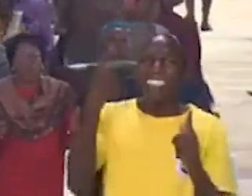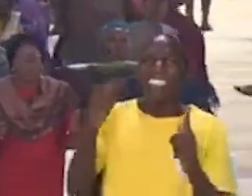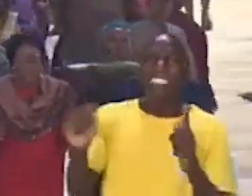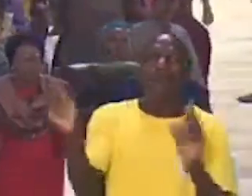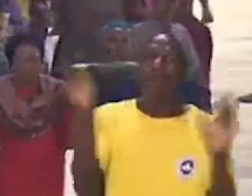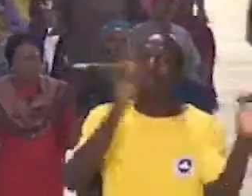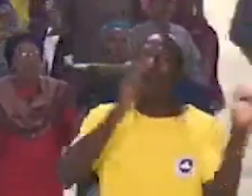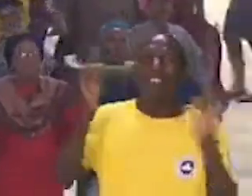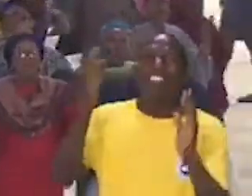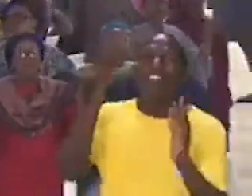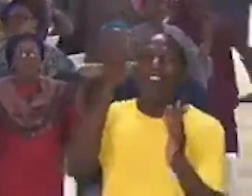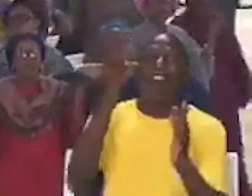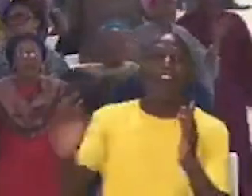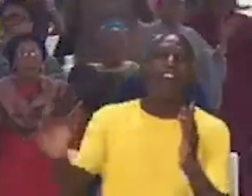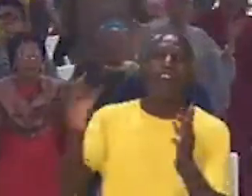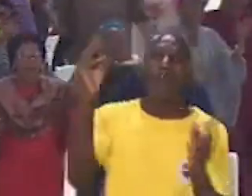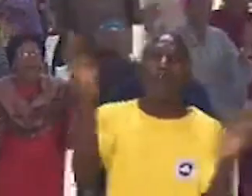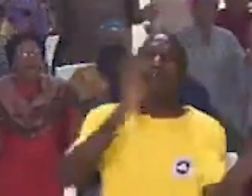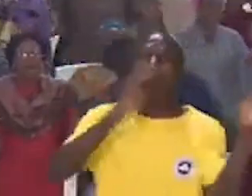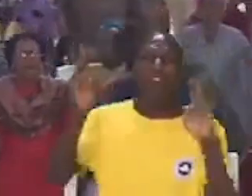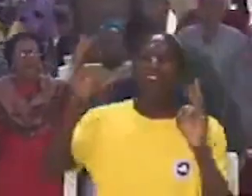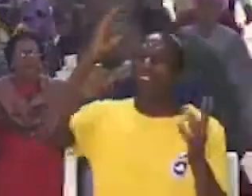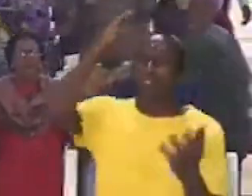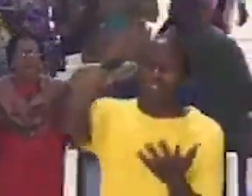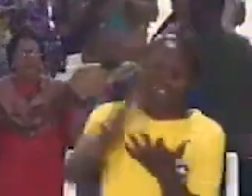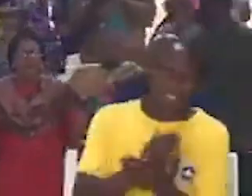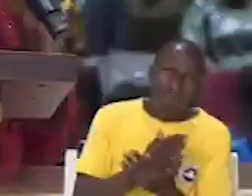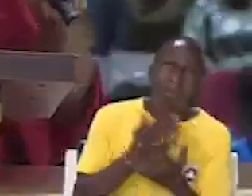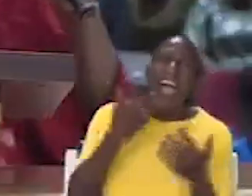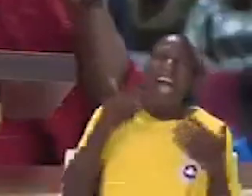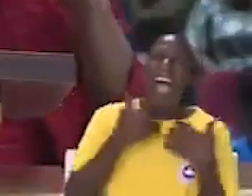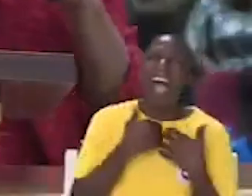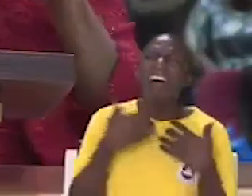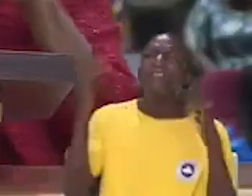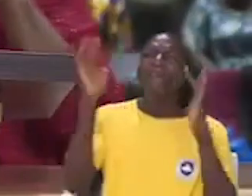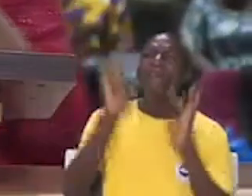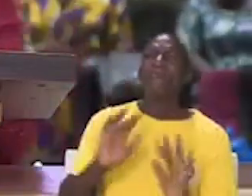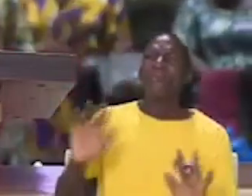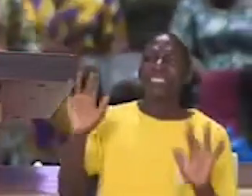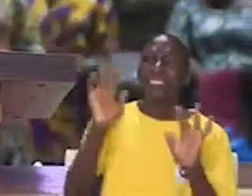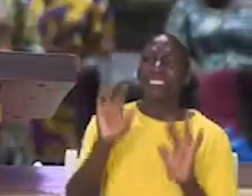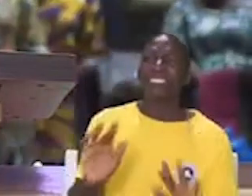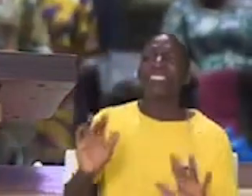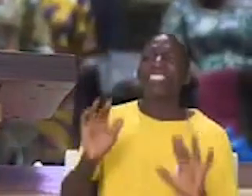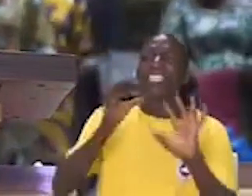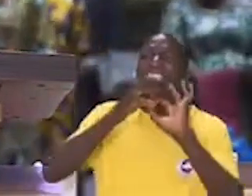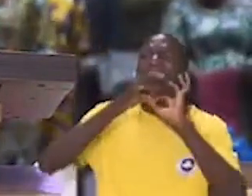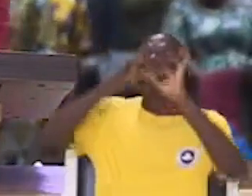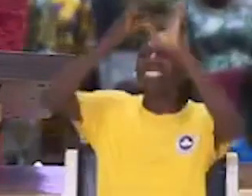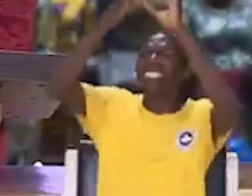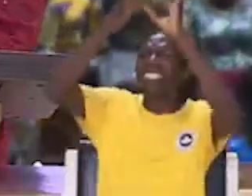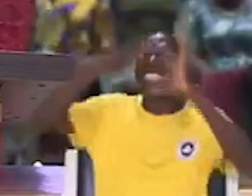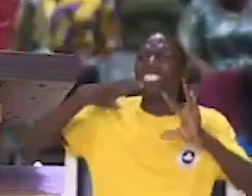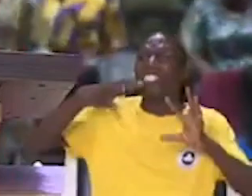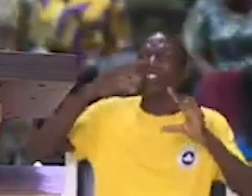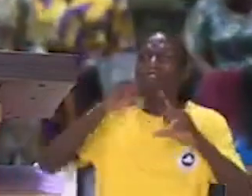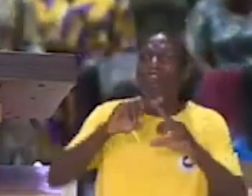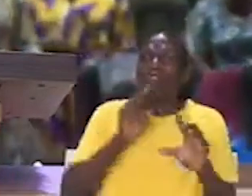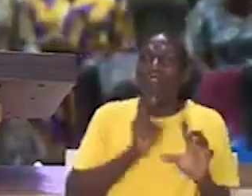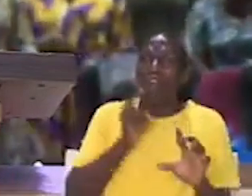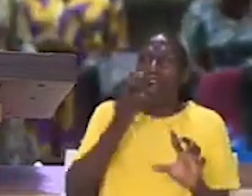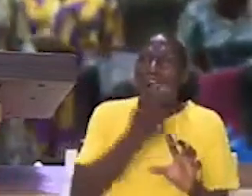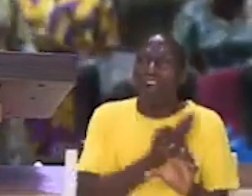bad times cease. Have mercy. Release from heaven the wind